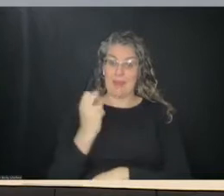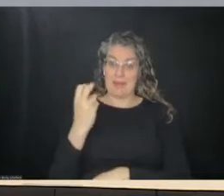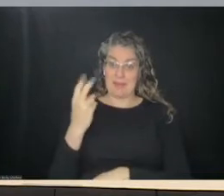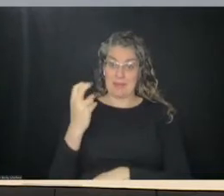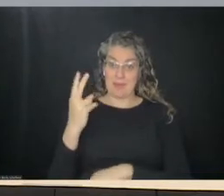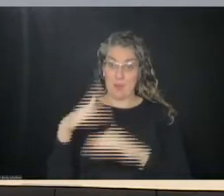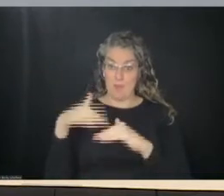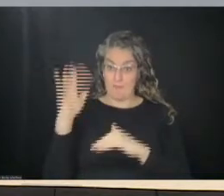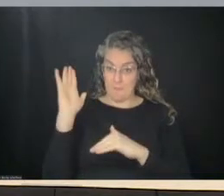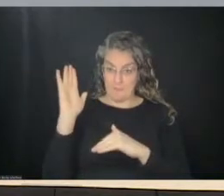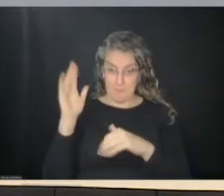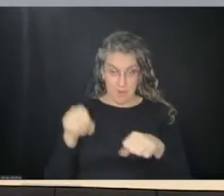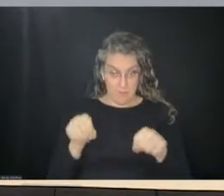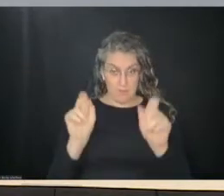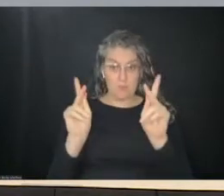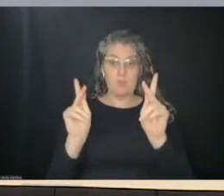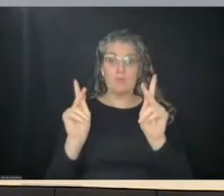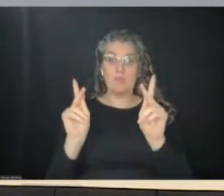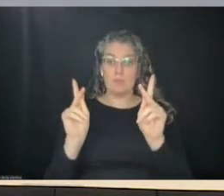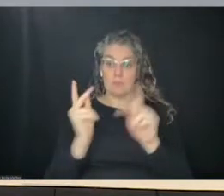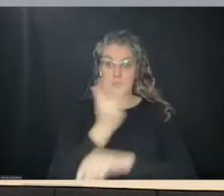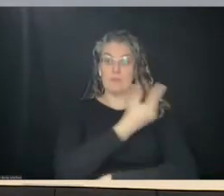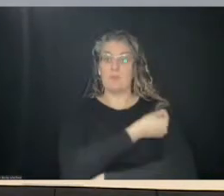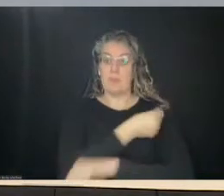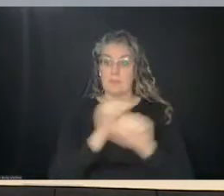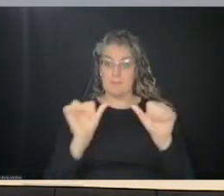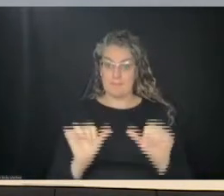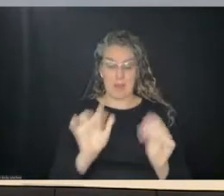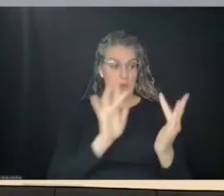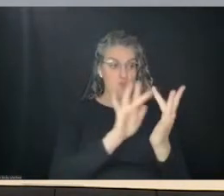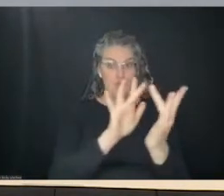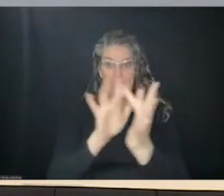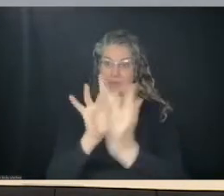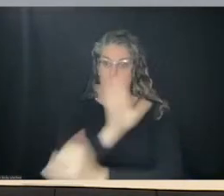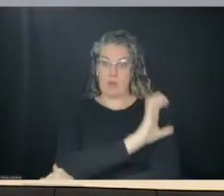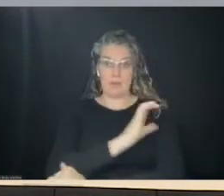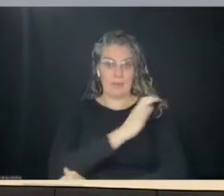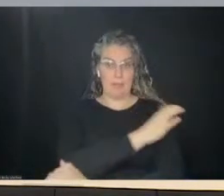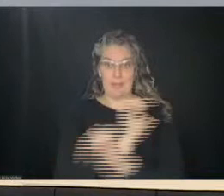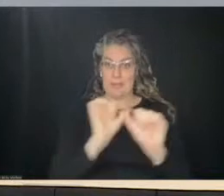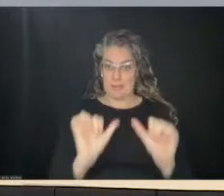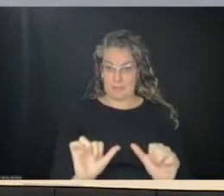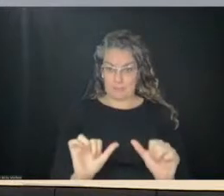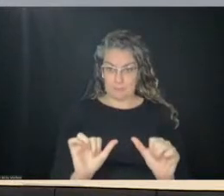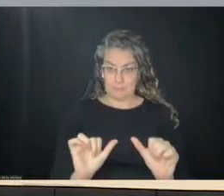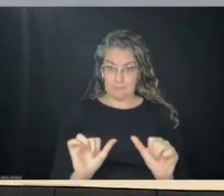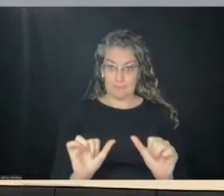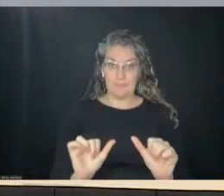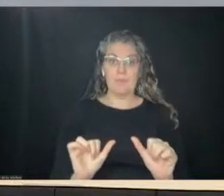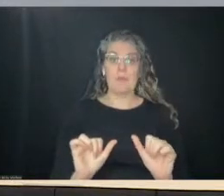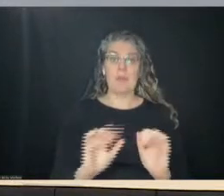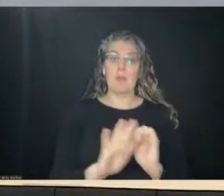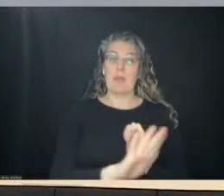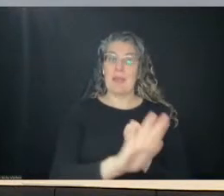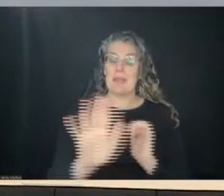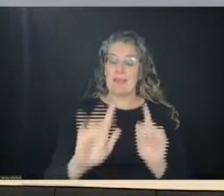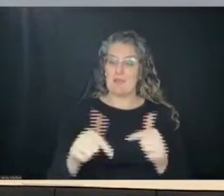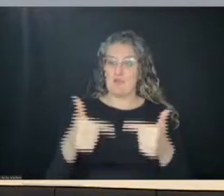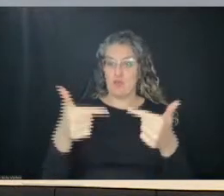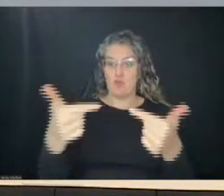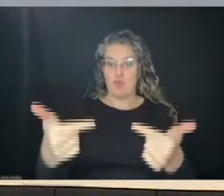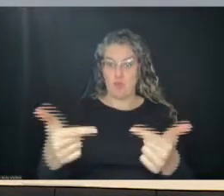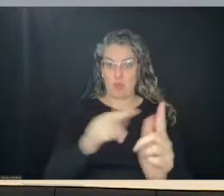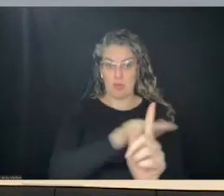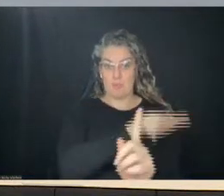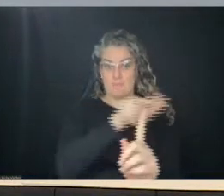public immunization clinics. Now it's really everyone's turn to get immunized, so please do your part and book